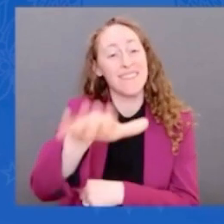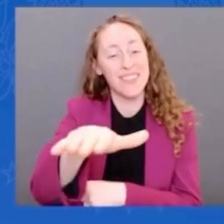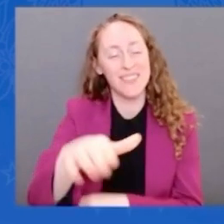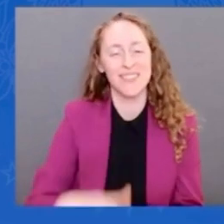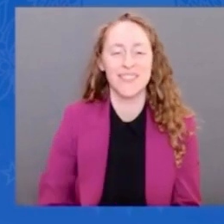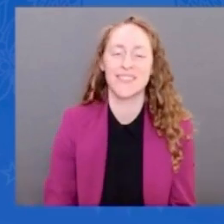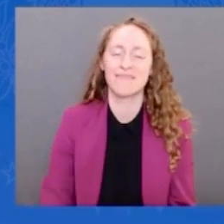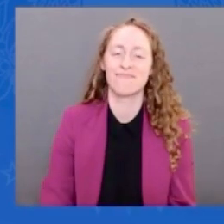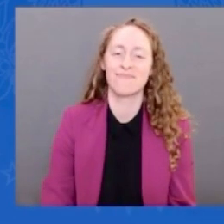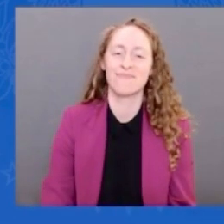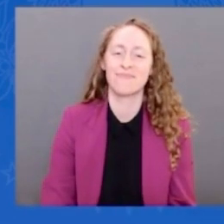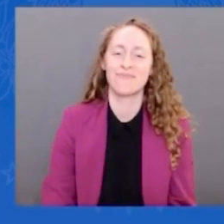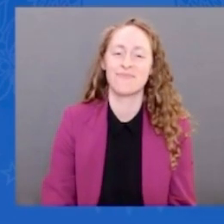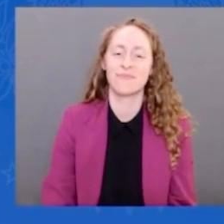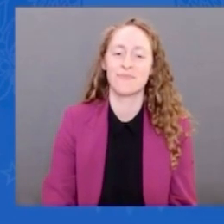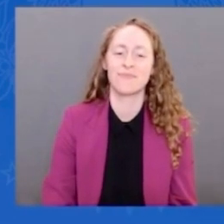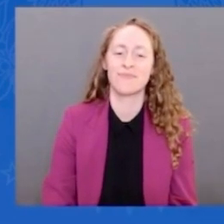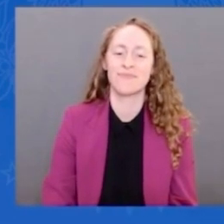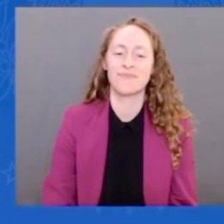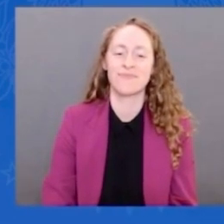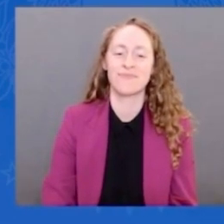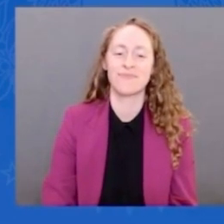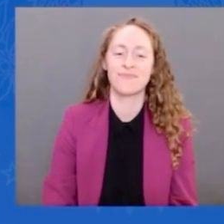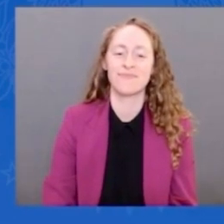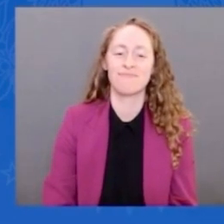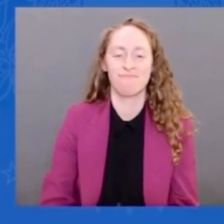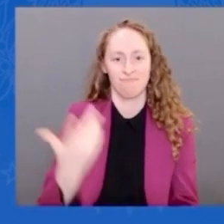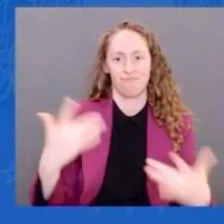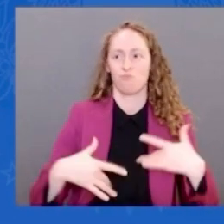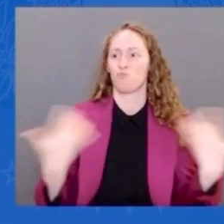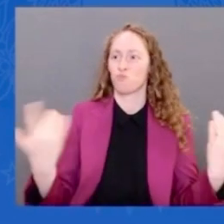I'm grateful for this opportunity today.